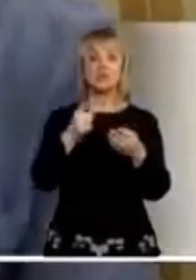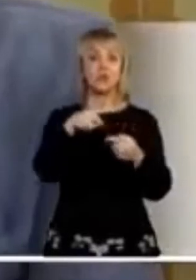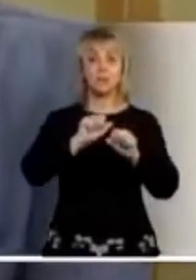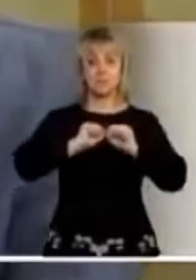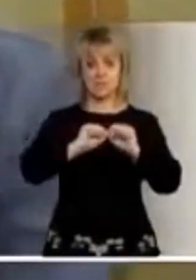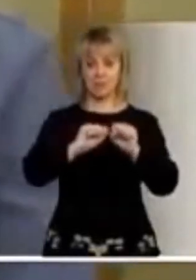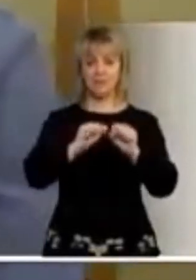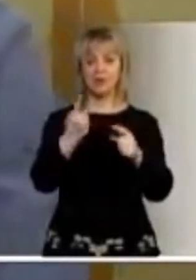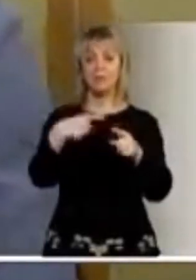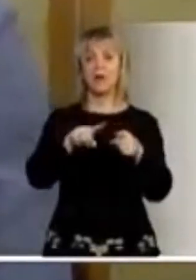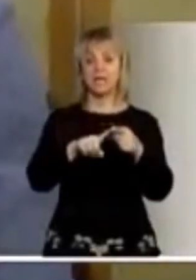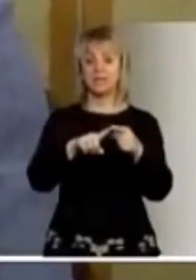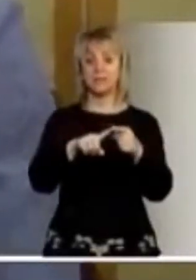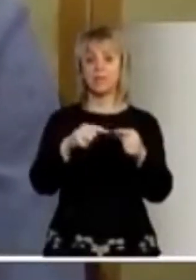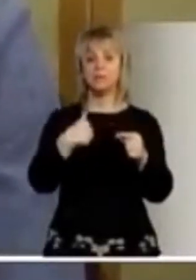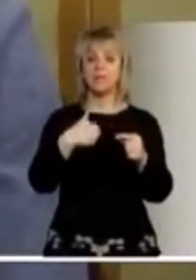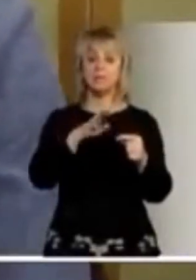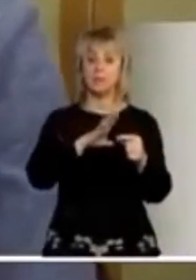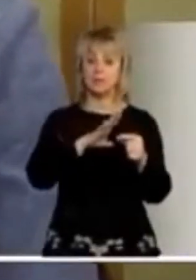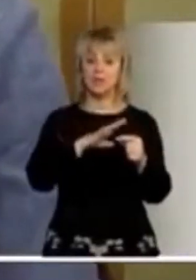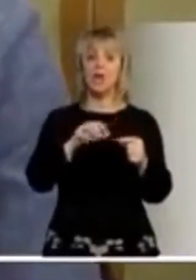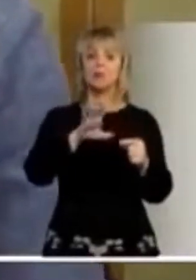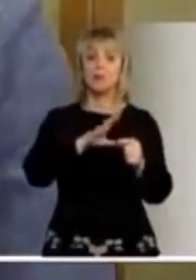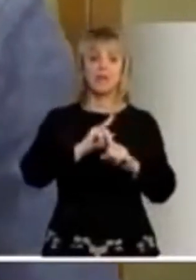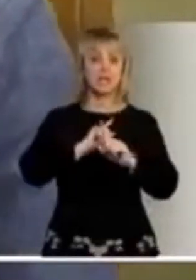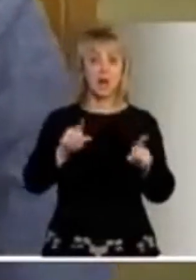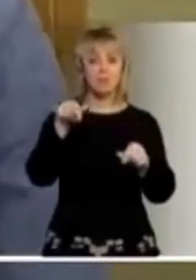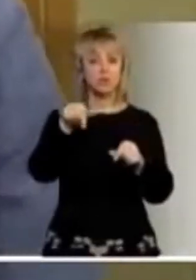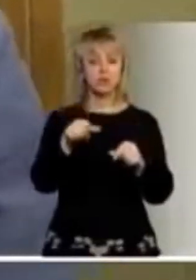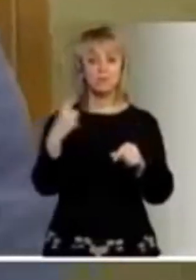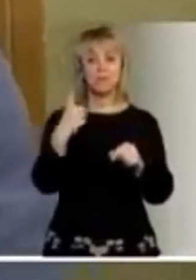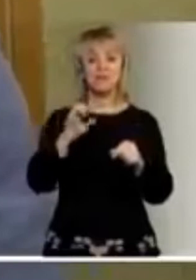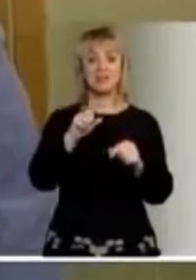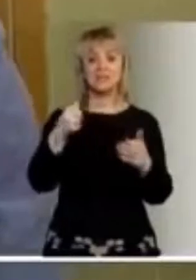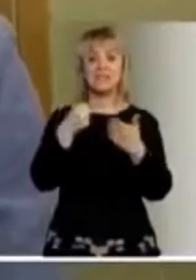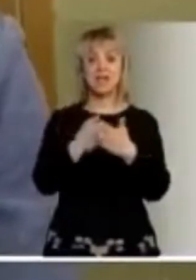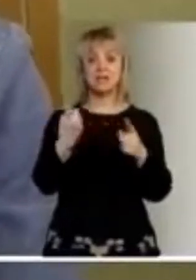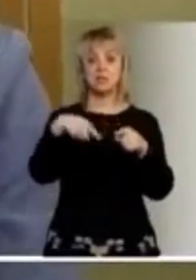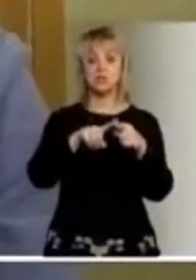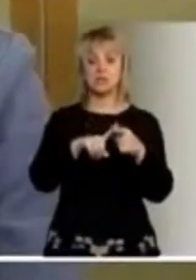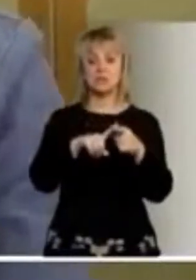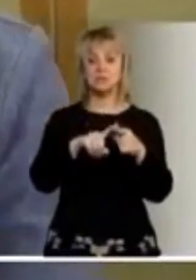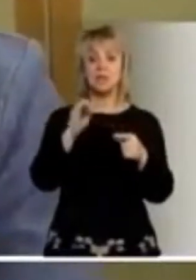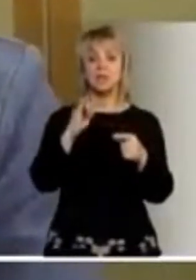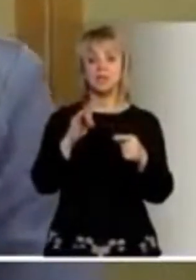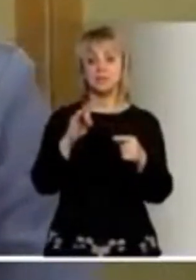I was assured that it was safe, so I had no fear. It was unusual because it was my first experience.